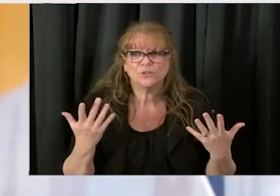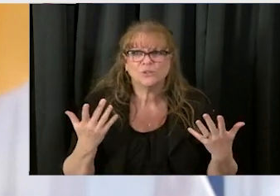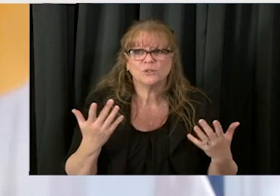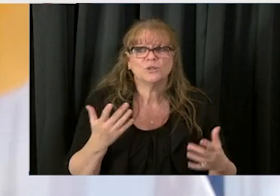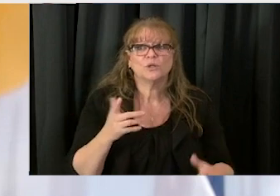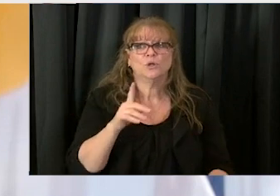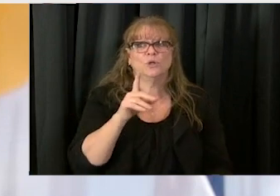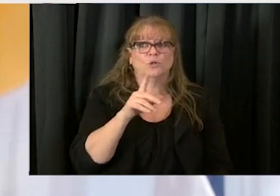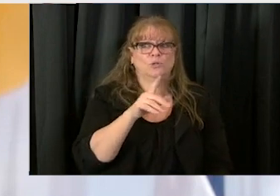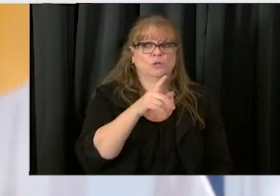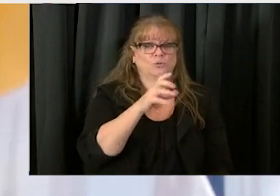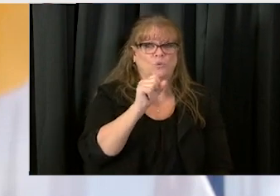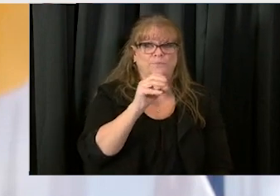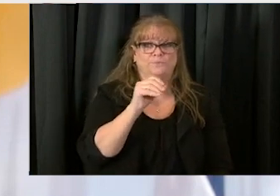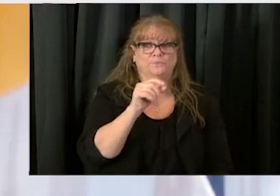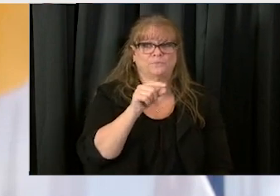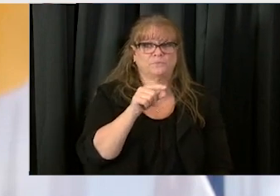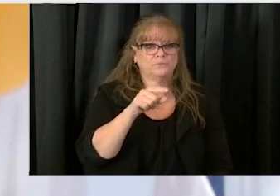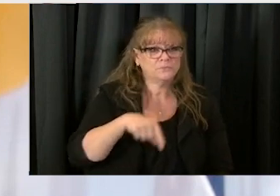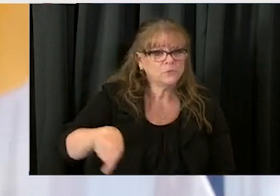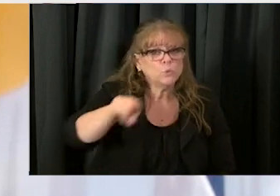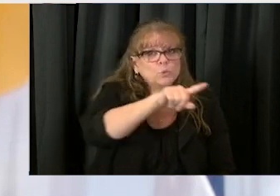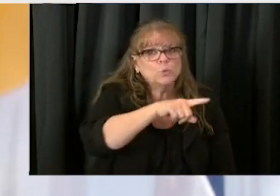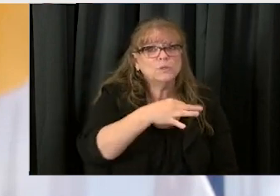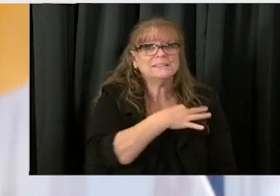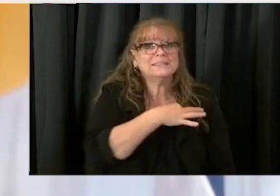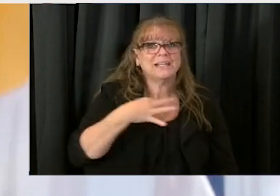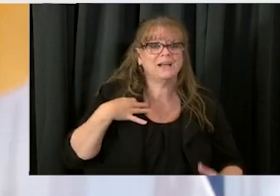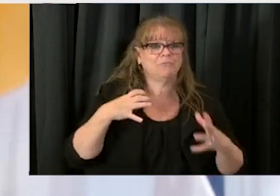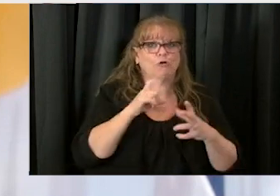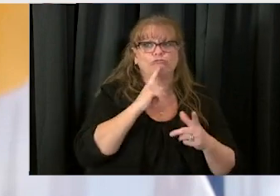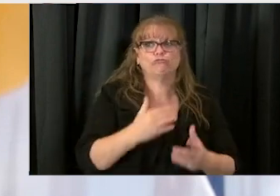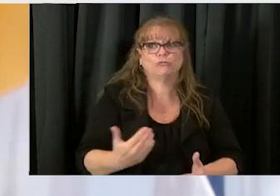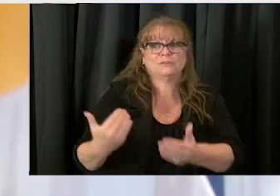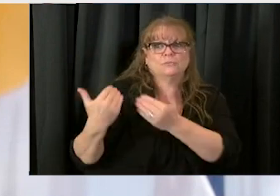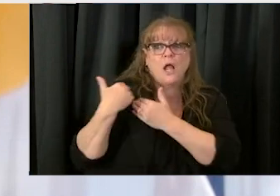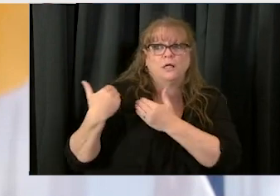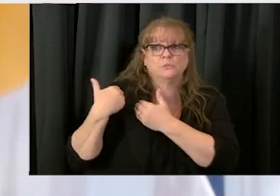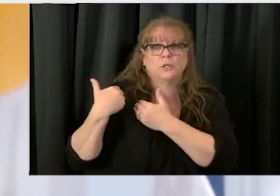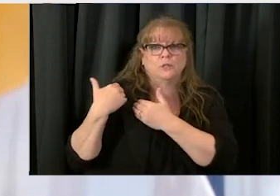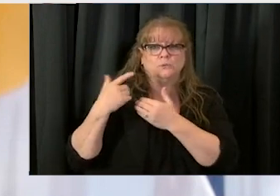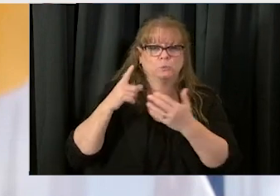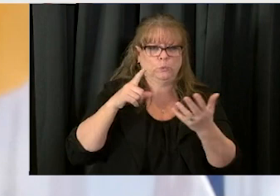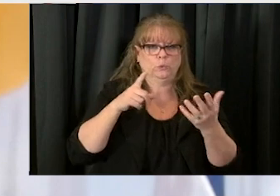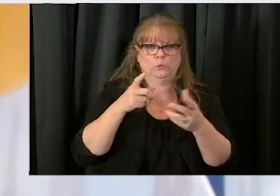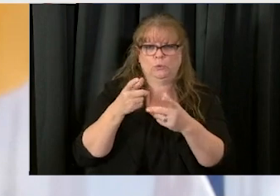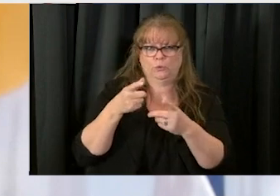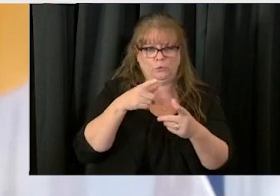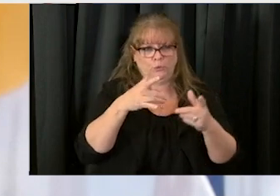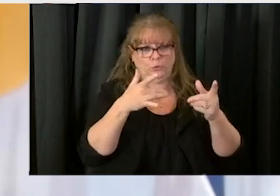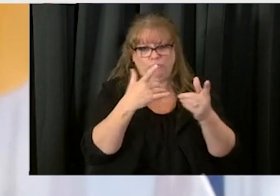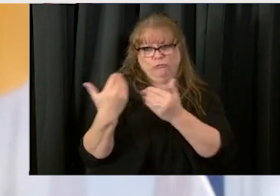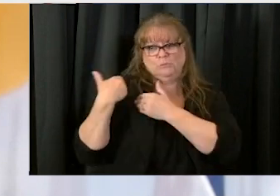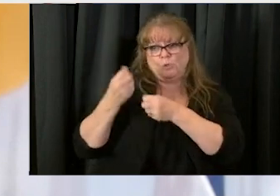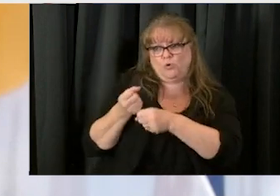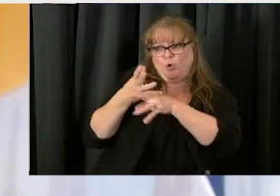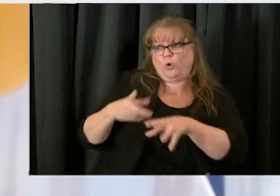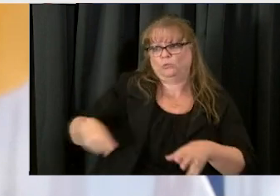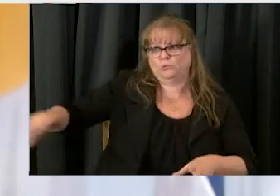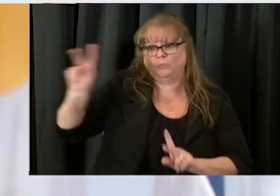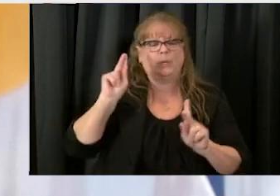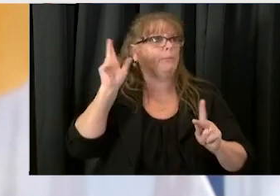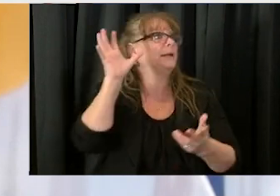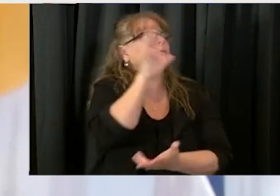confusion over the last 2 weeks based upon the messaging that has sometimes come, at least in the minds of some, in haphazard